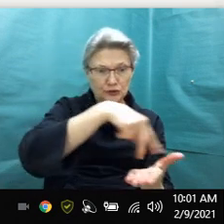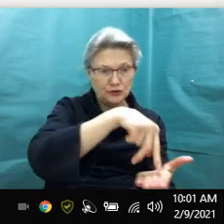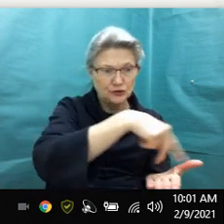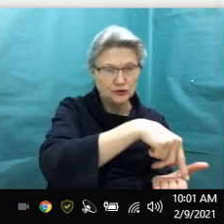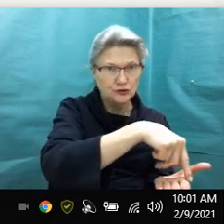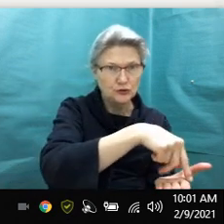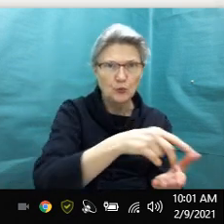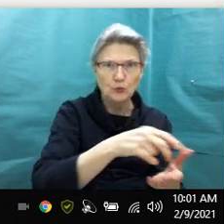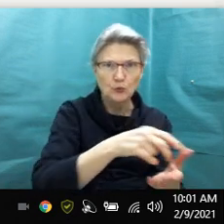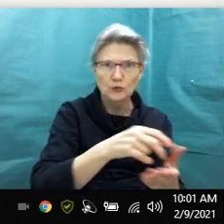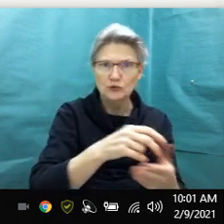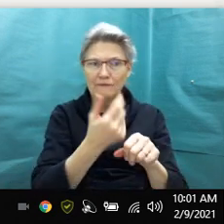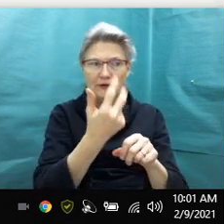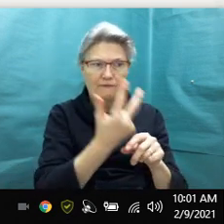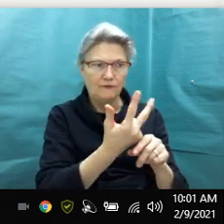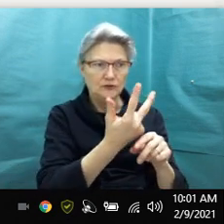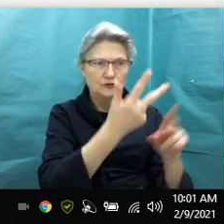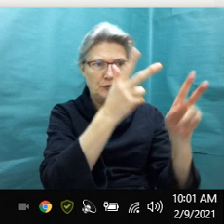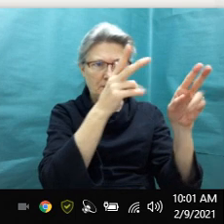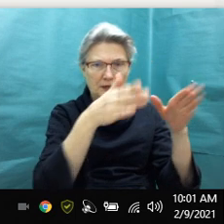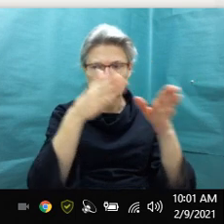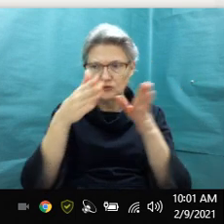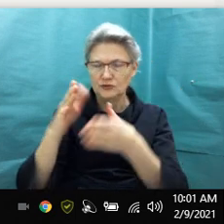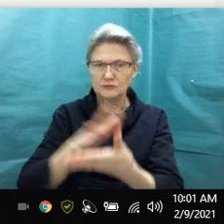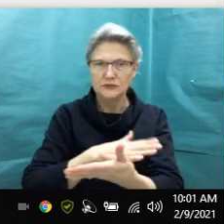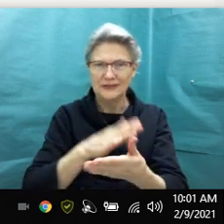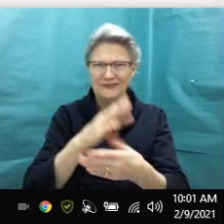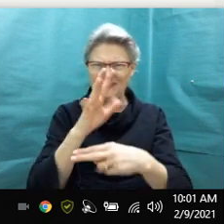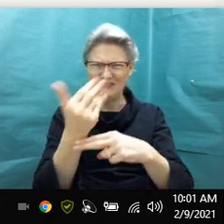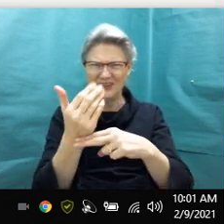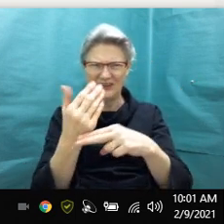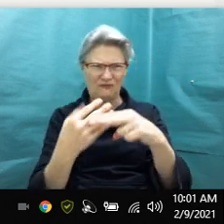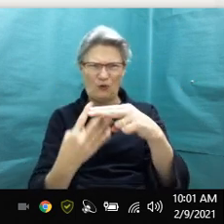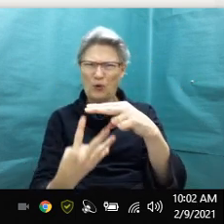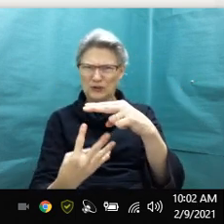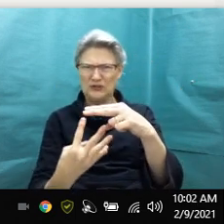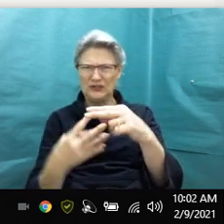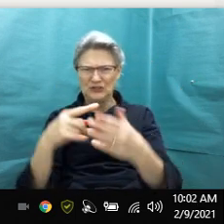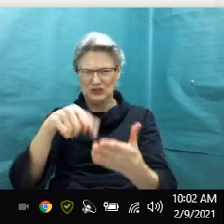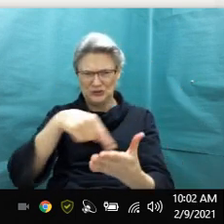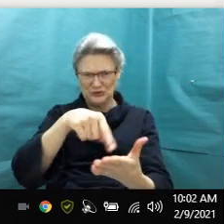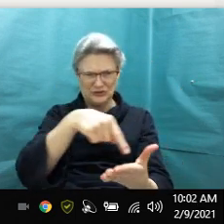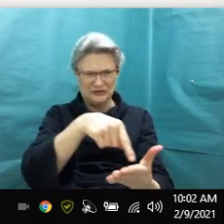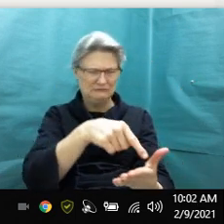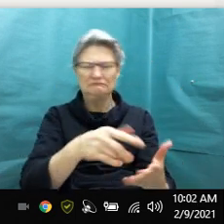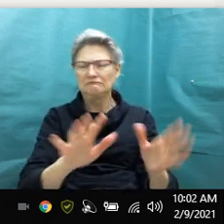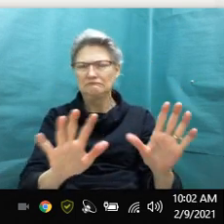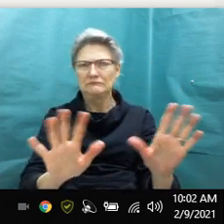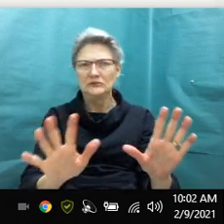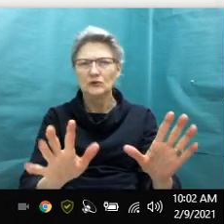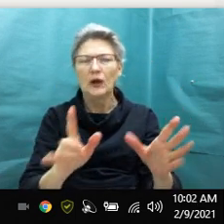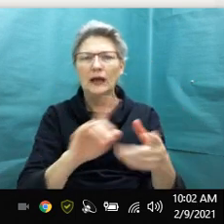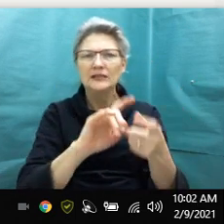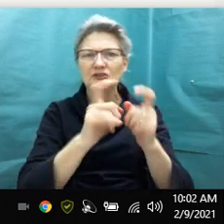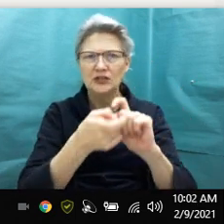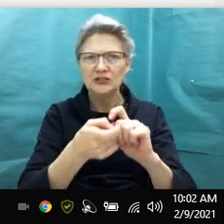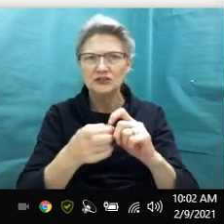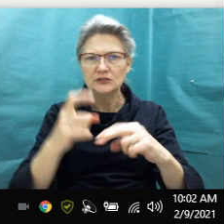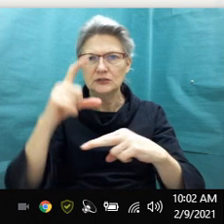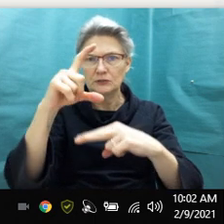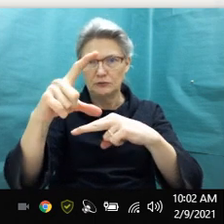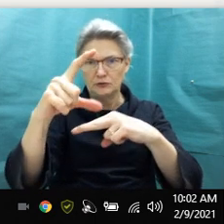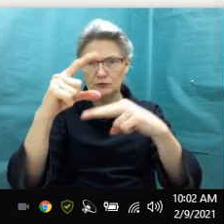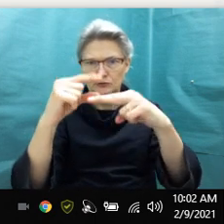measures of music, 15/4 doesn't really make sense in this situation. So I need to take this fraction greater than